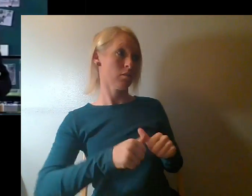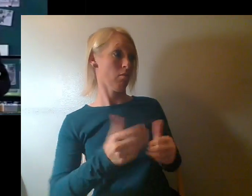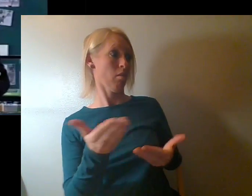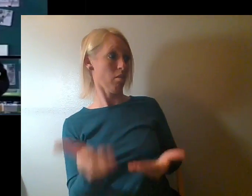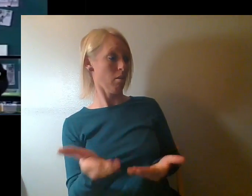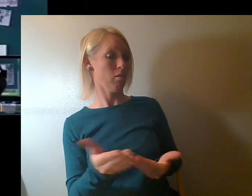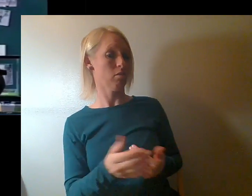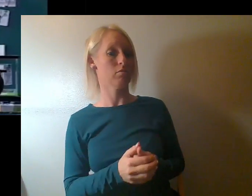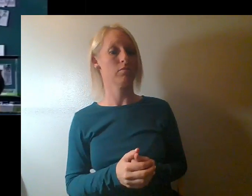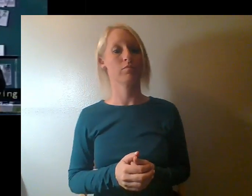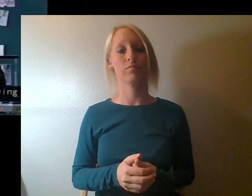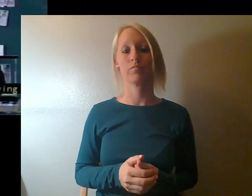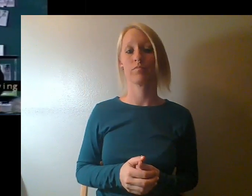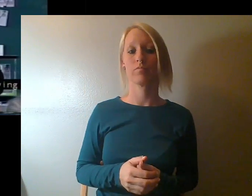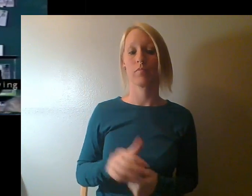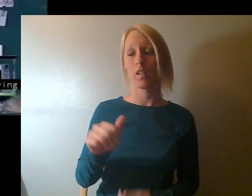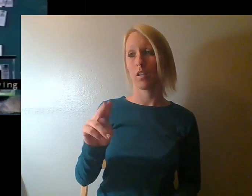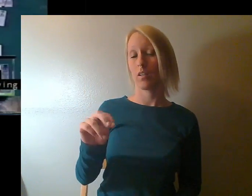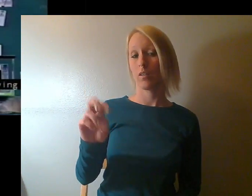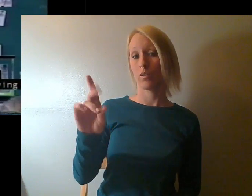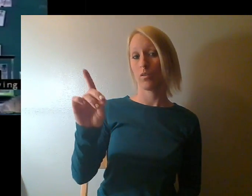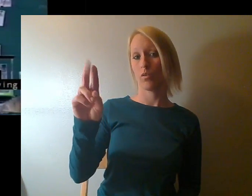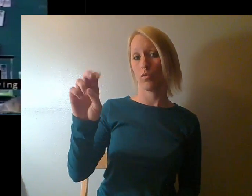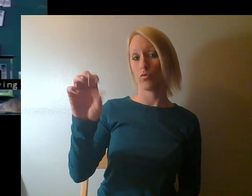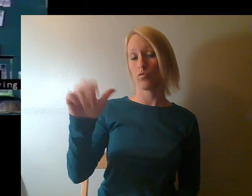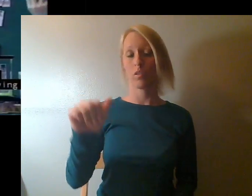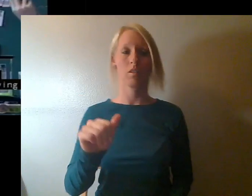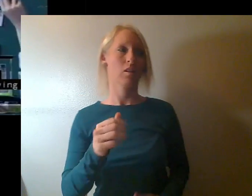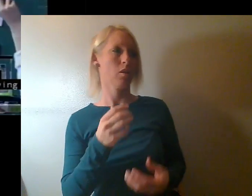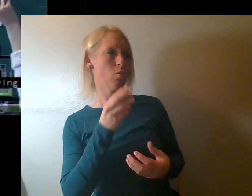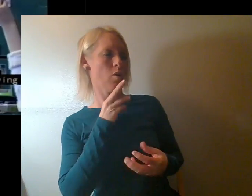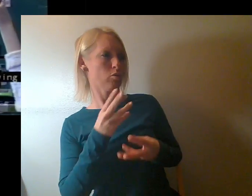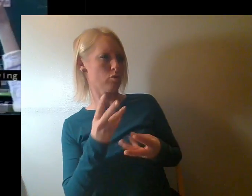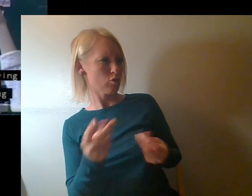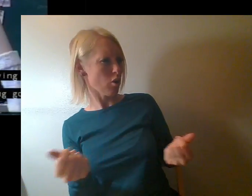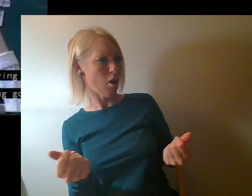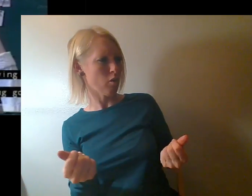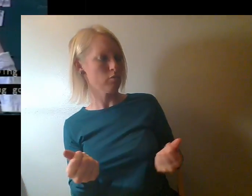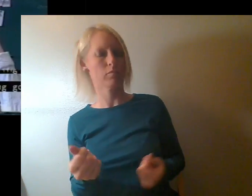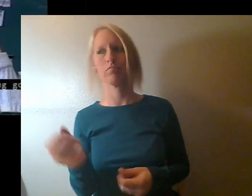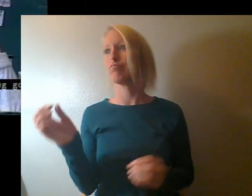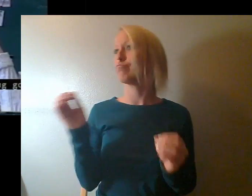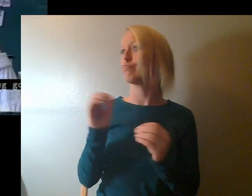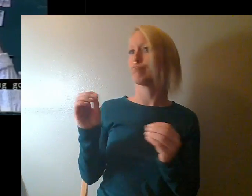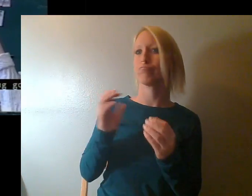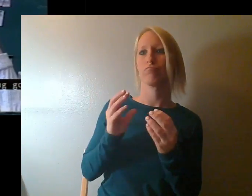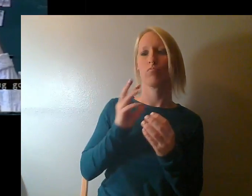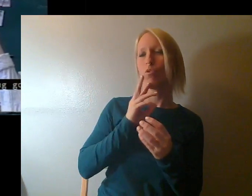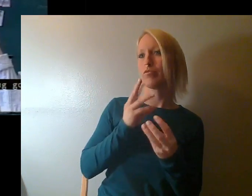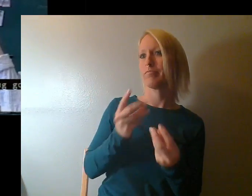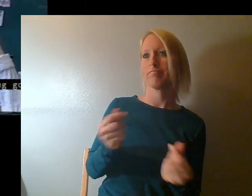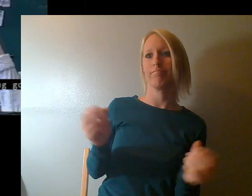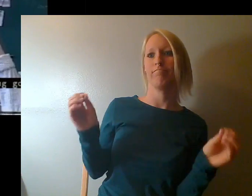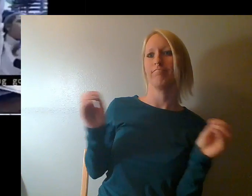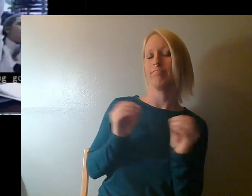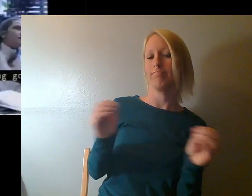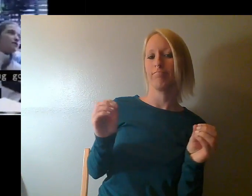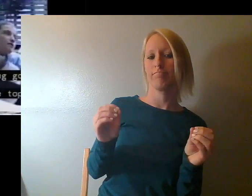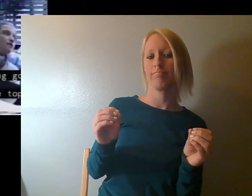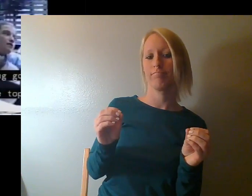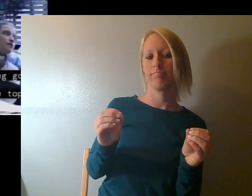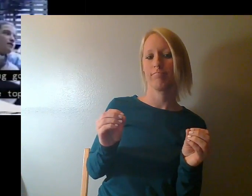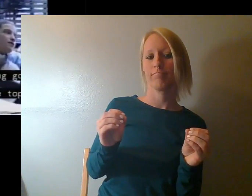dissolves. The water's not dissolving anything. Not dissolving anything. Where's the red color going to go? Brendan? I think it'll float to the